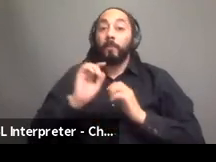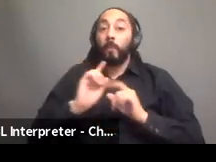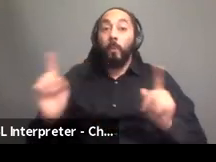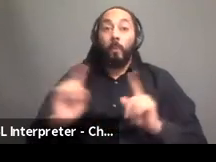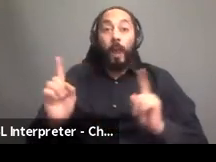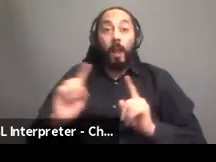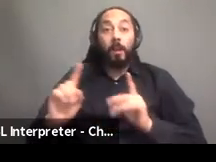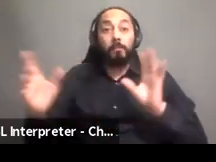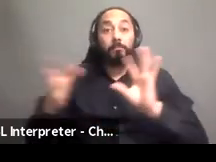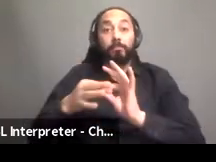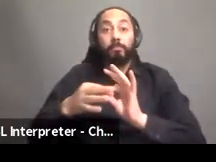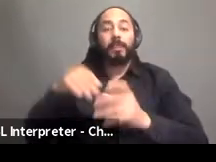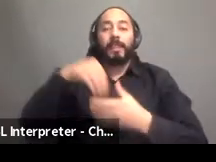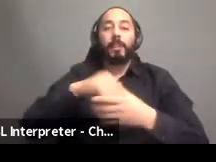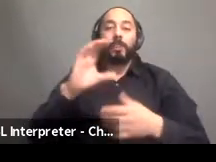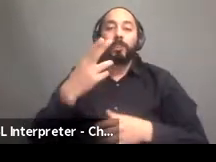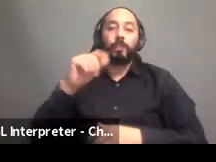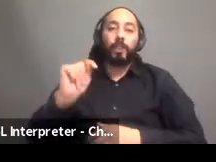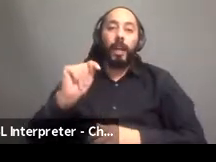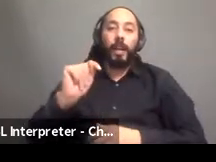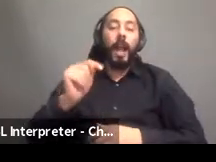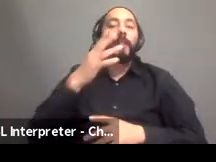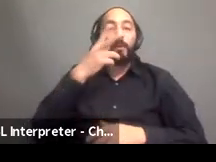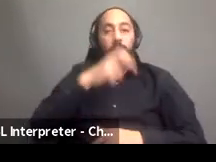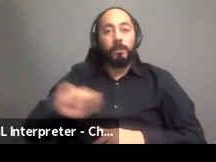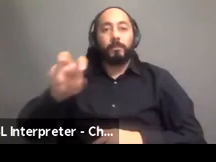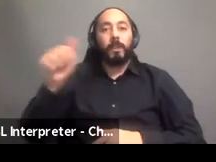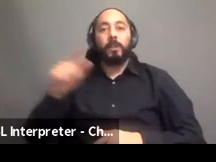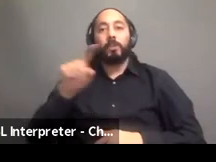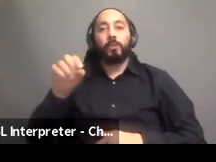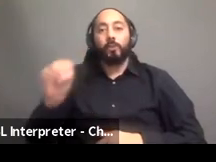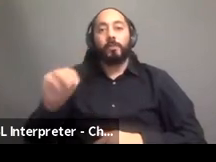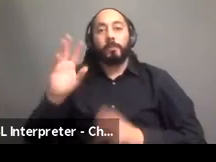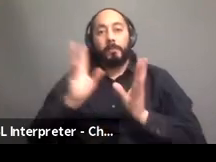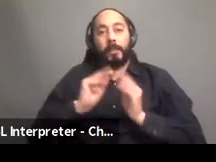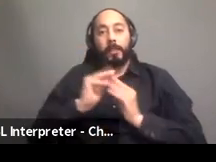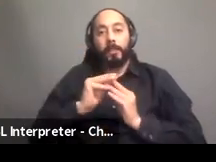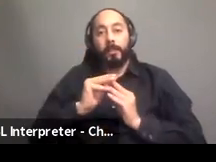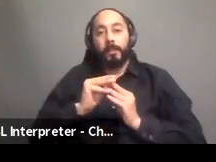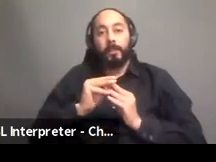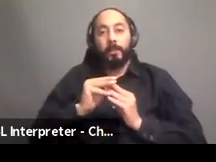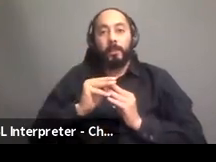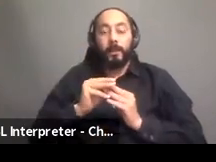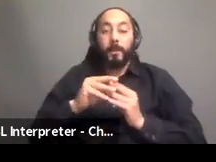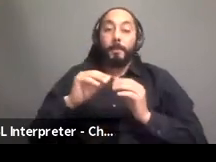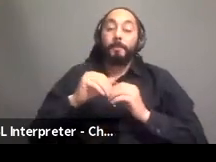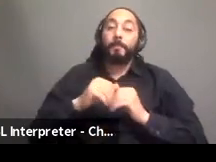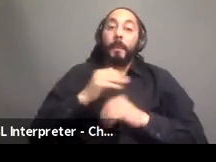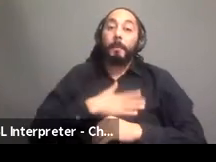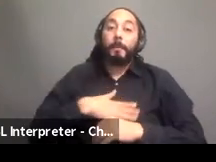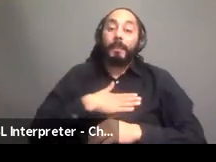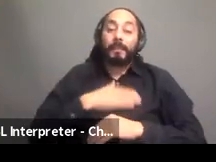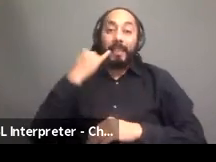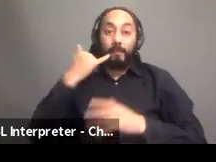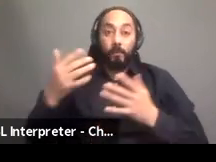chat for the separate Zoom meeting. And if you would like to speak to an active learner, please just send a private message to